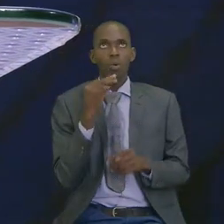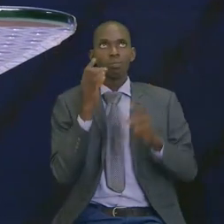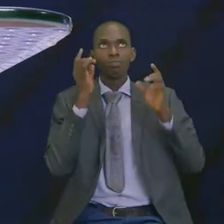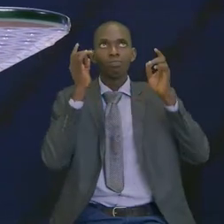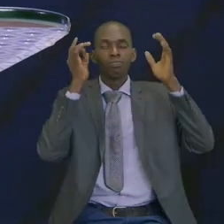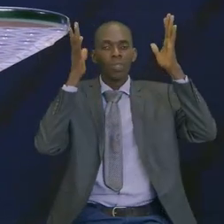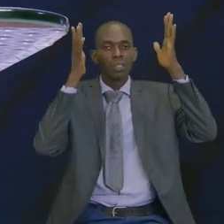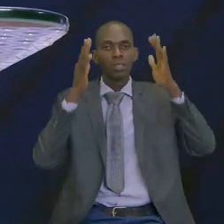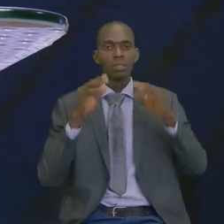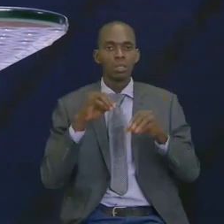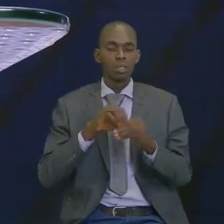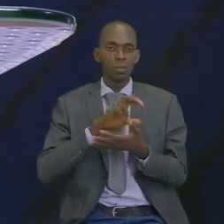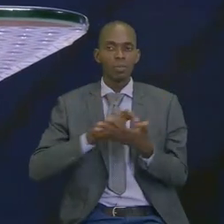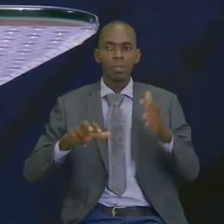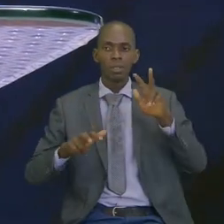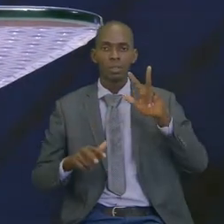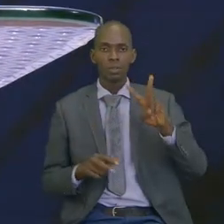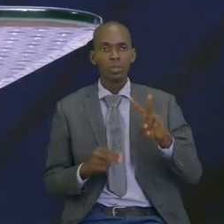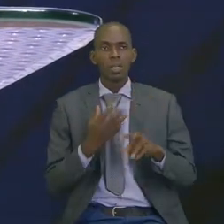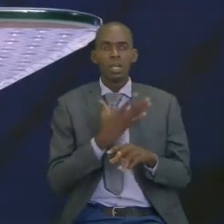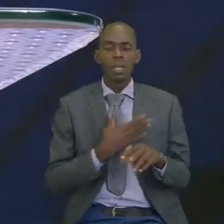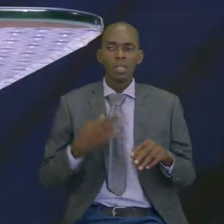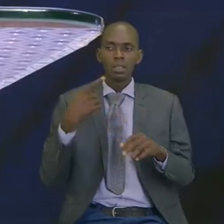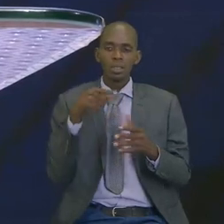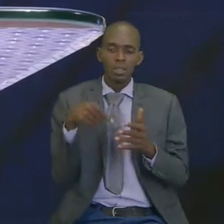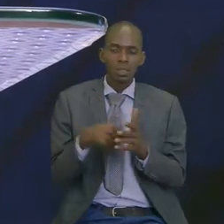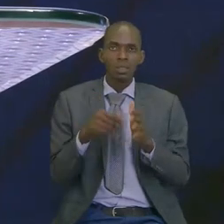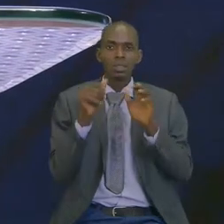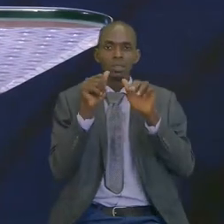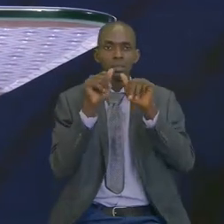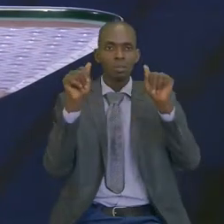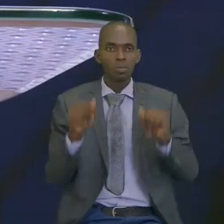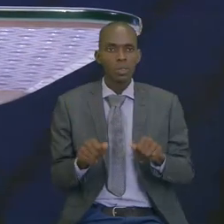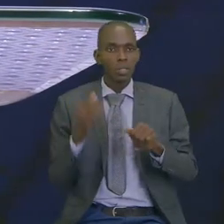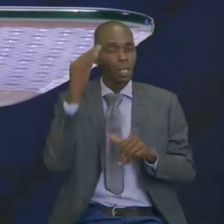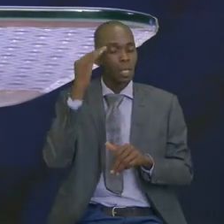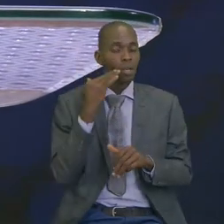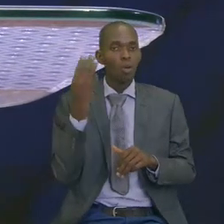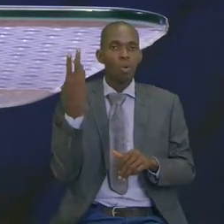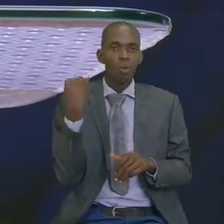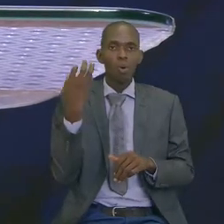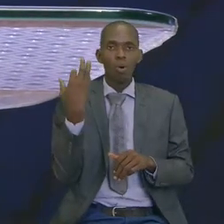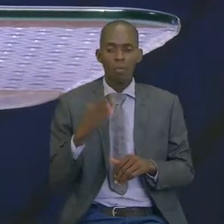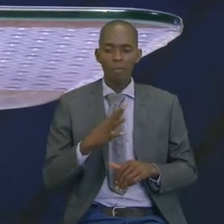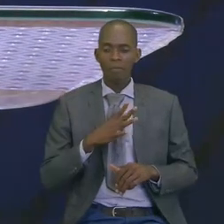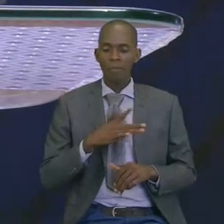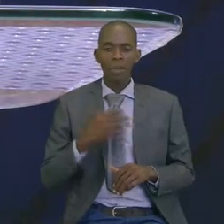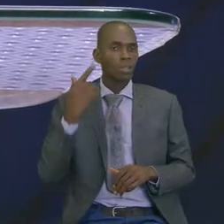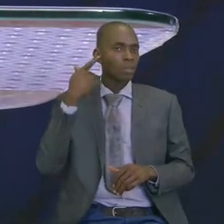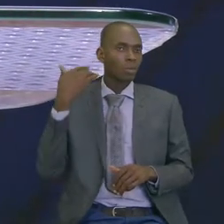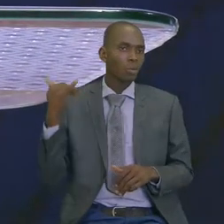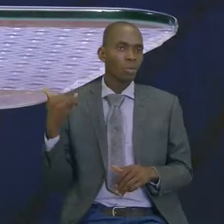Verse 32, in verse 32 it says, this image's head was of fine gold,